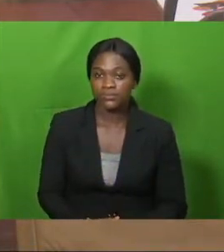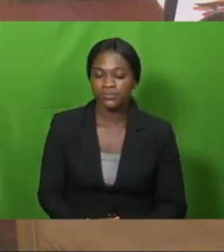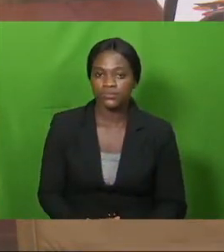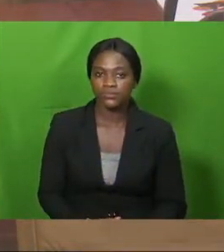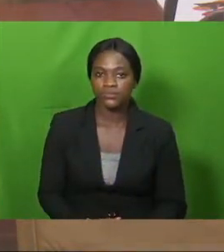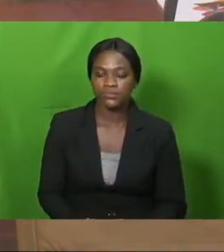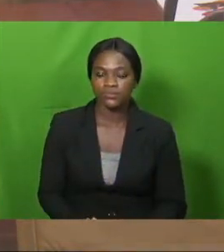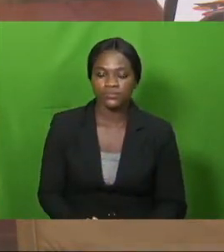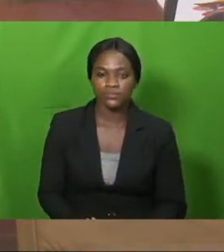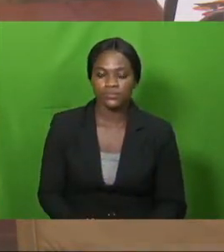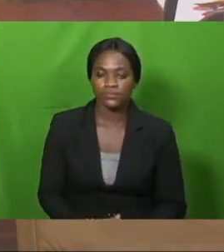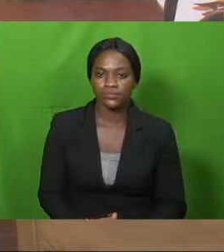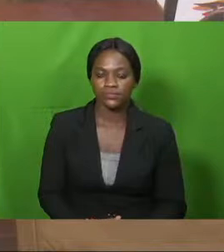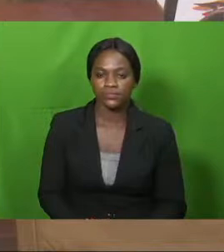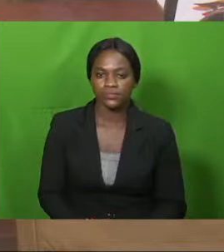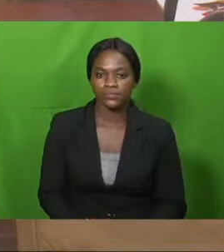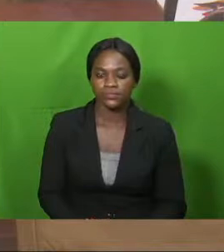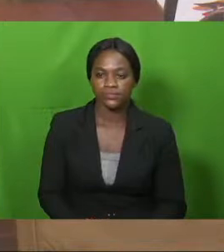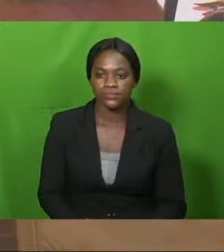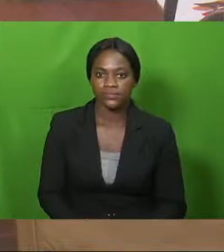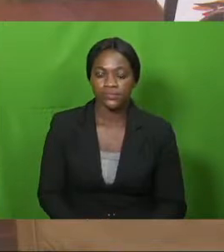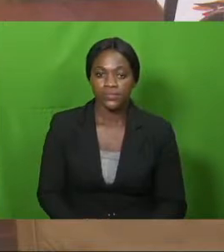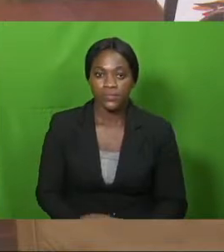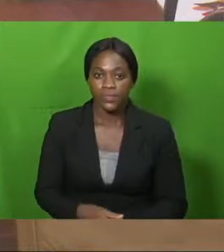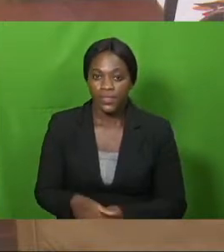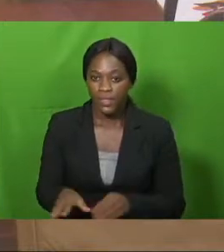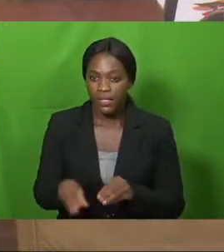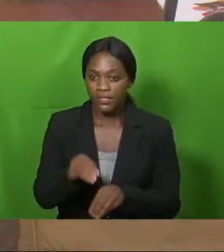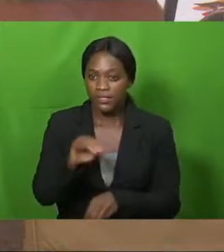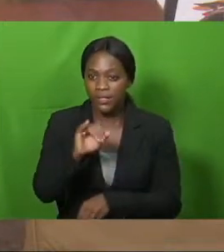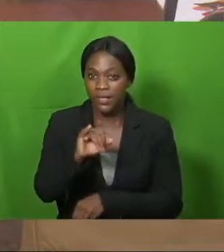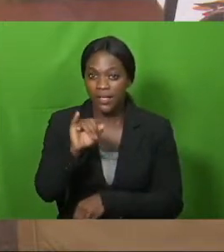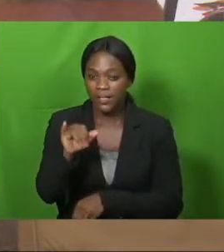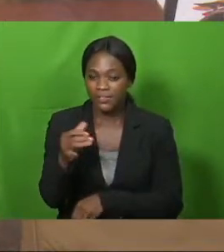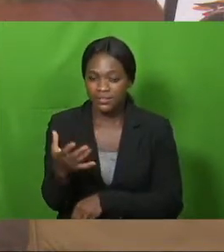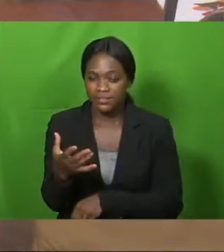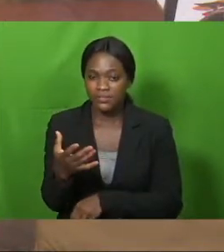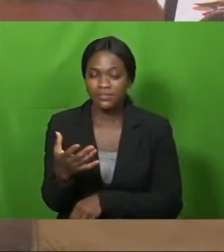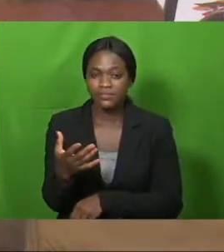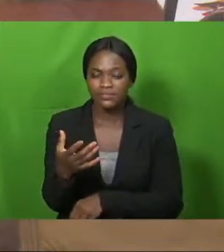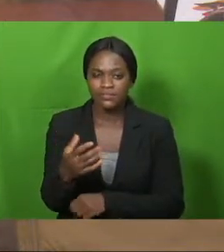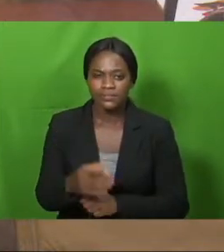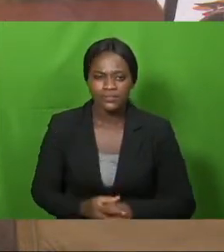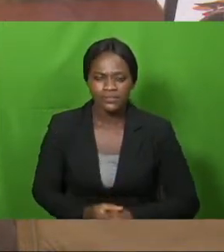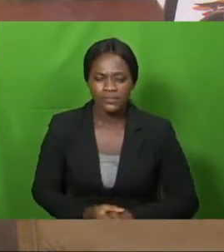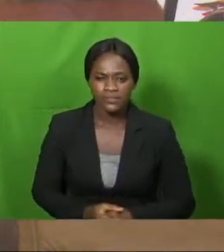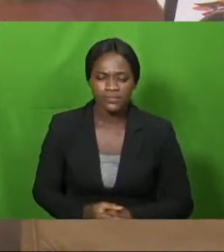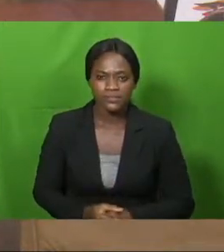accordingly, putting the IIA together,